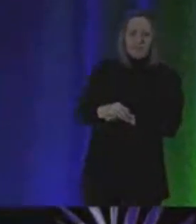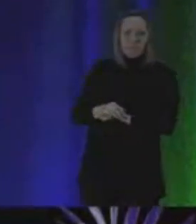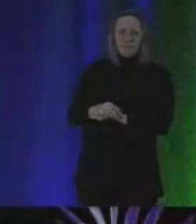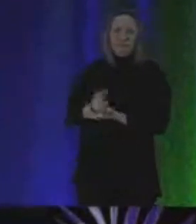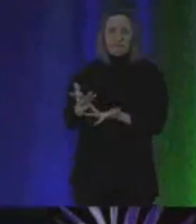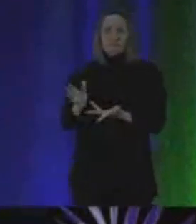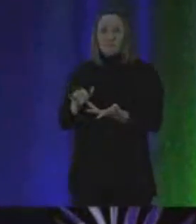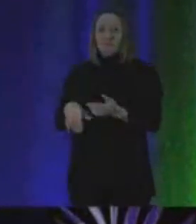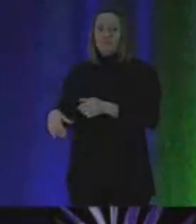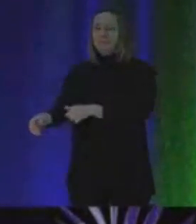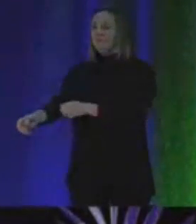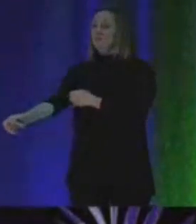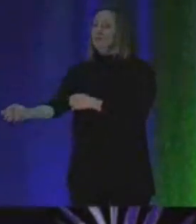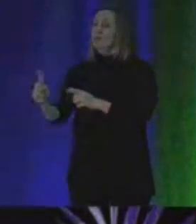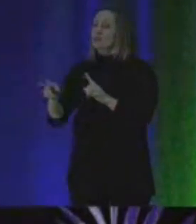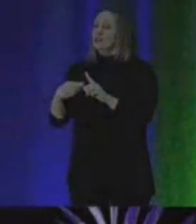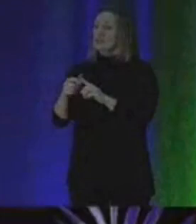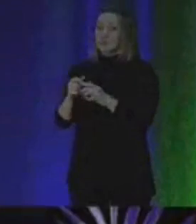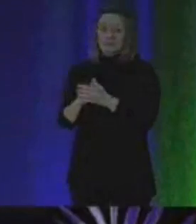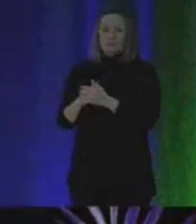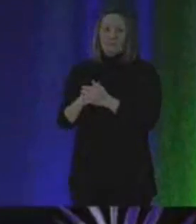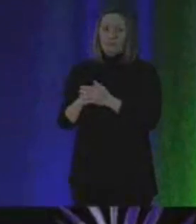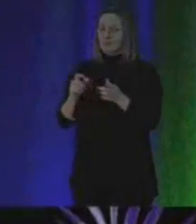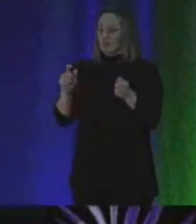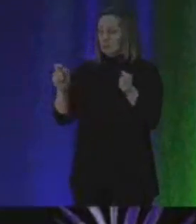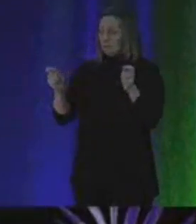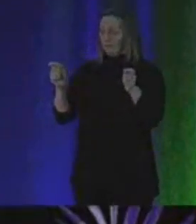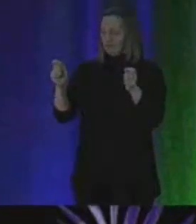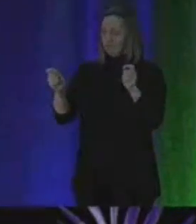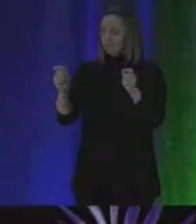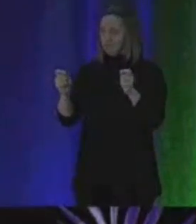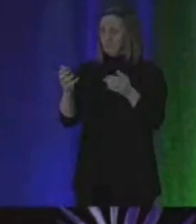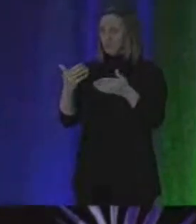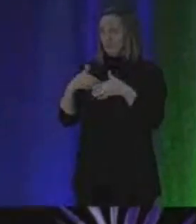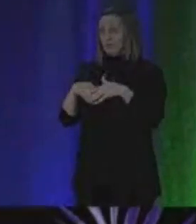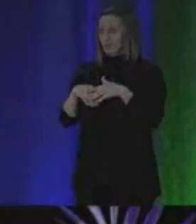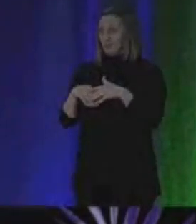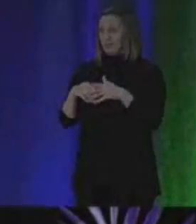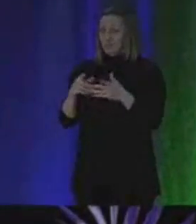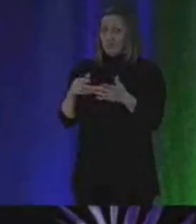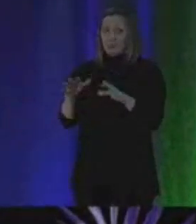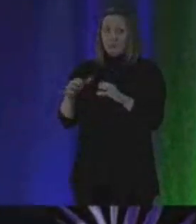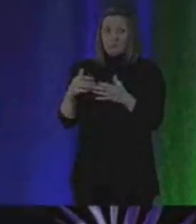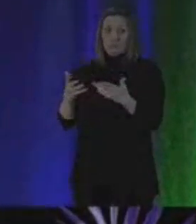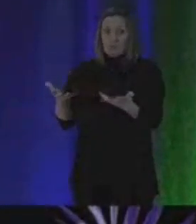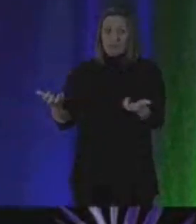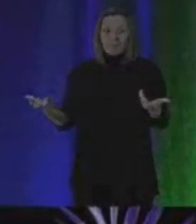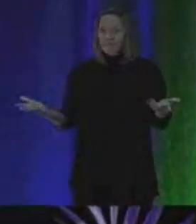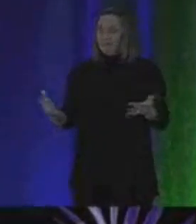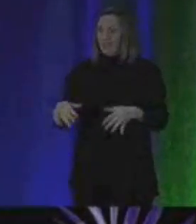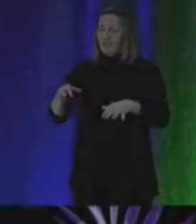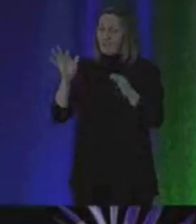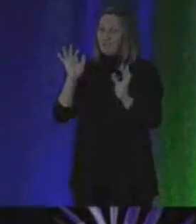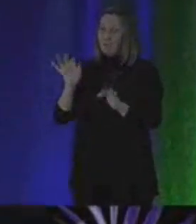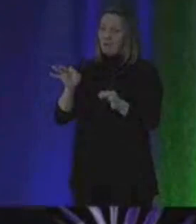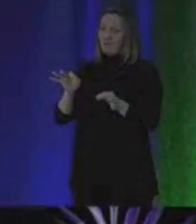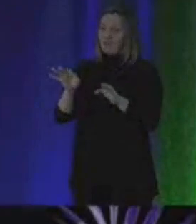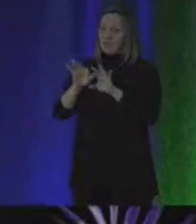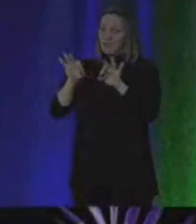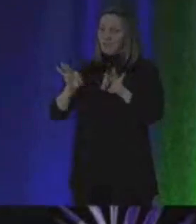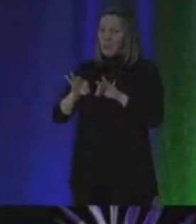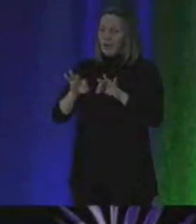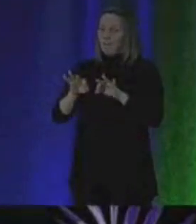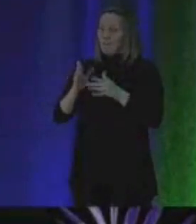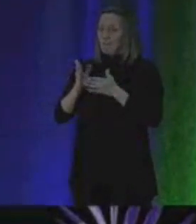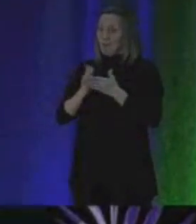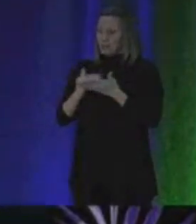Yeah, so yeah, once you tune it up, you can go absolutely bananas like that and have perfect frame budgeted